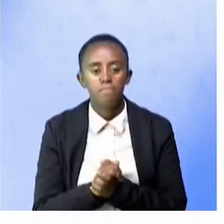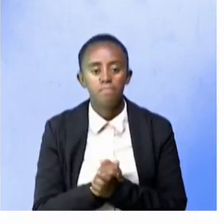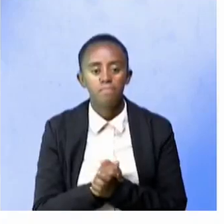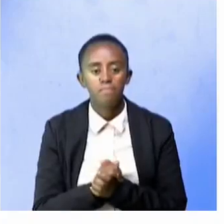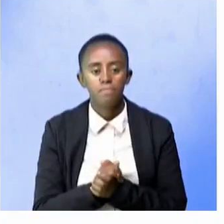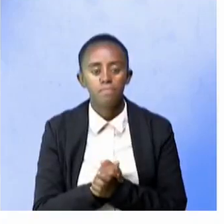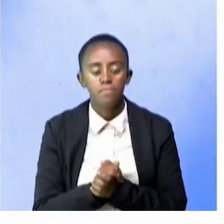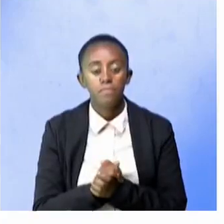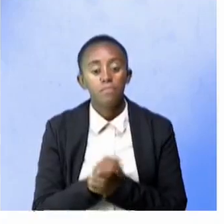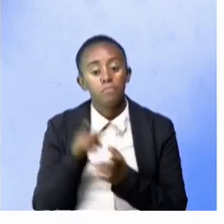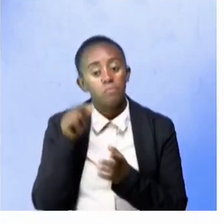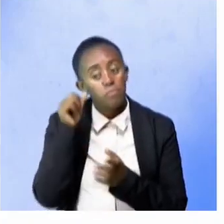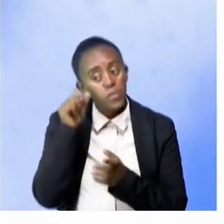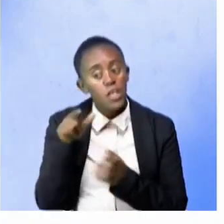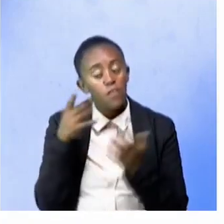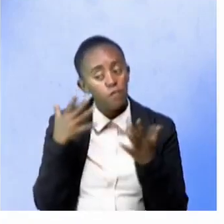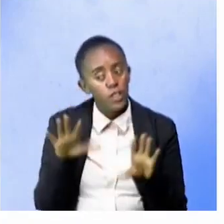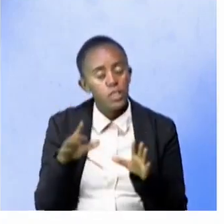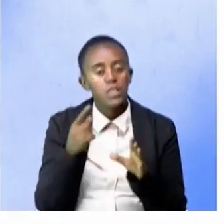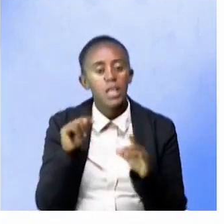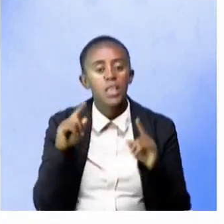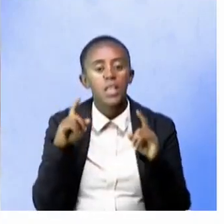He finished the test